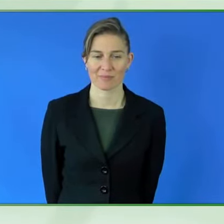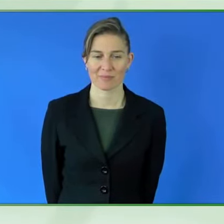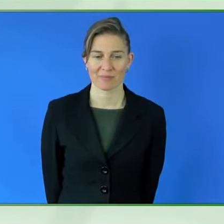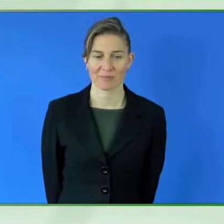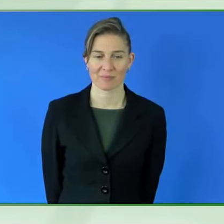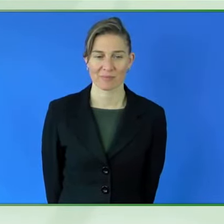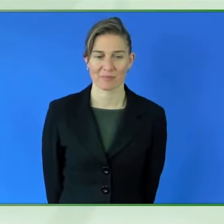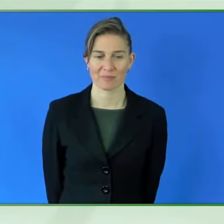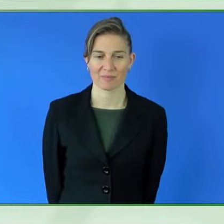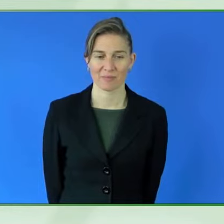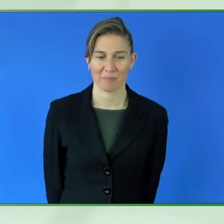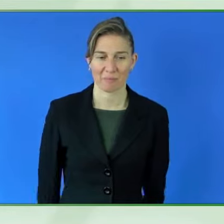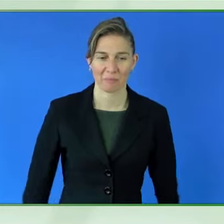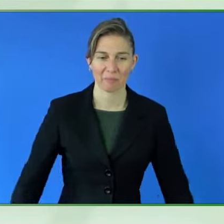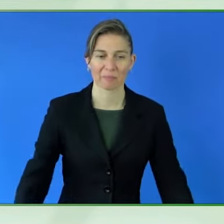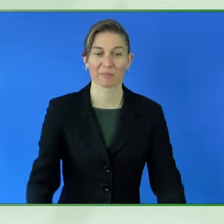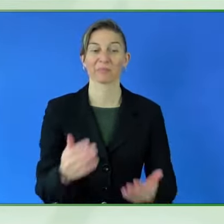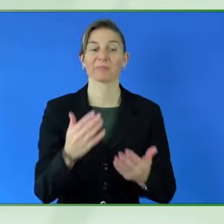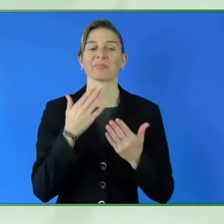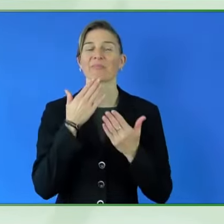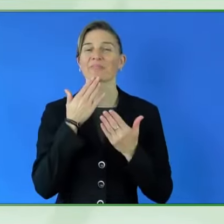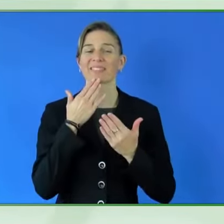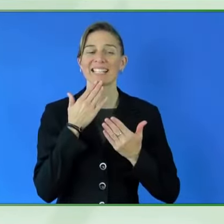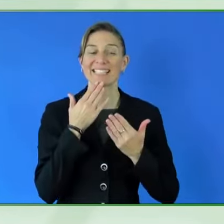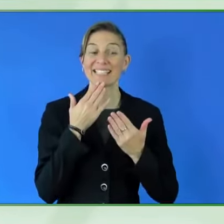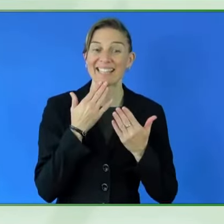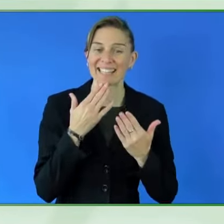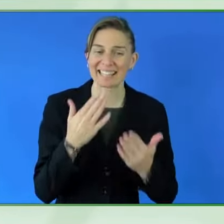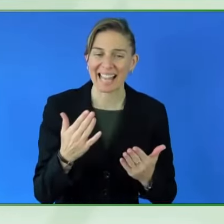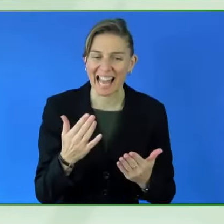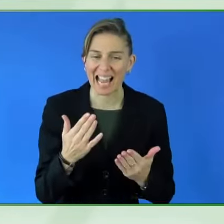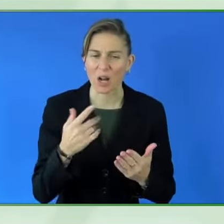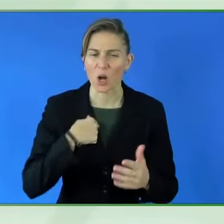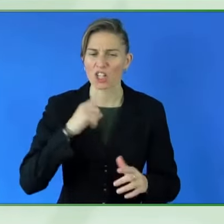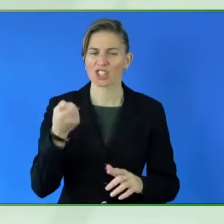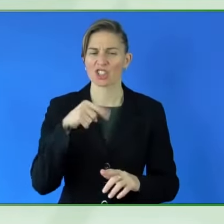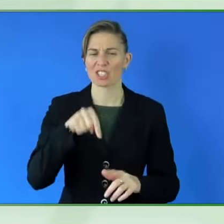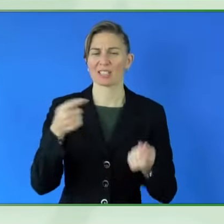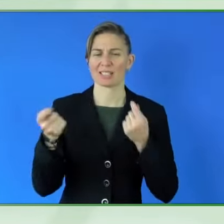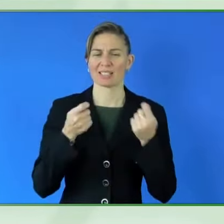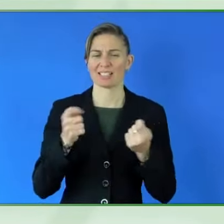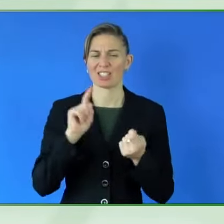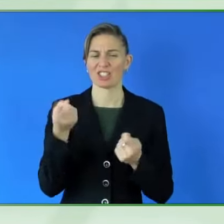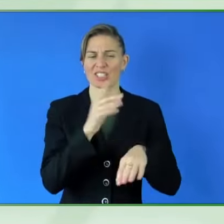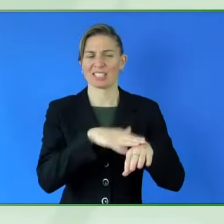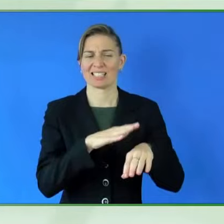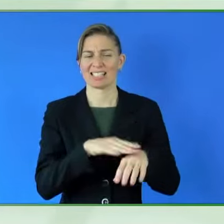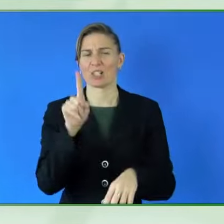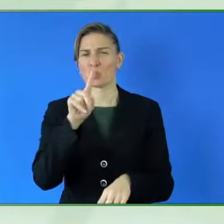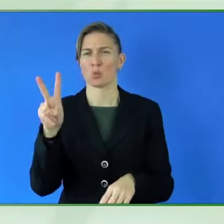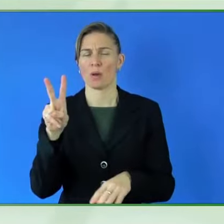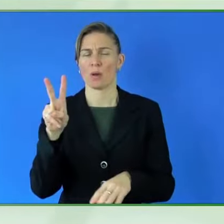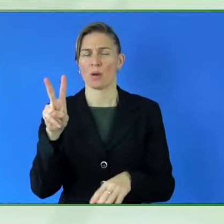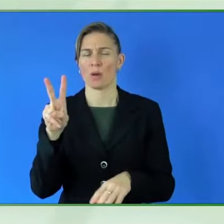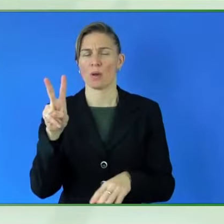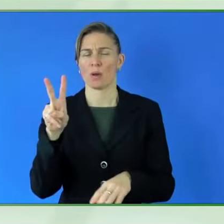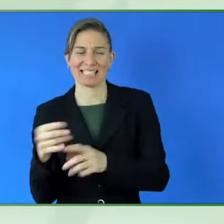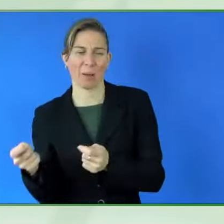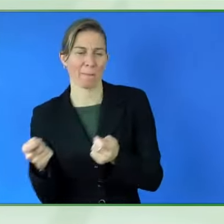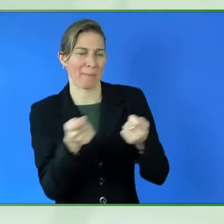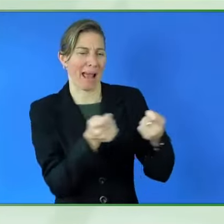session. We just got exactly 12 minutes left, so then we have to close the session, just for your information. Back to you. Okay, sure. Thank